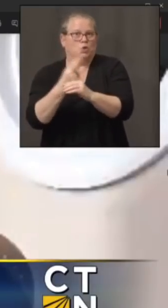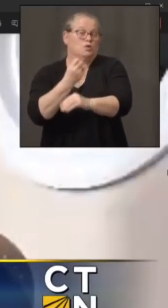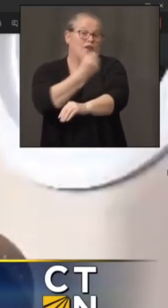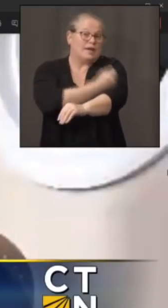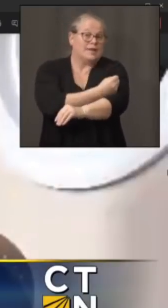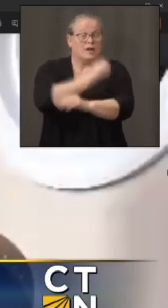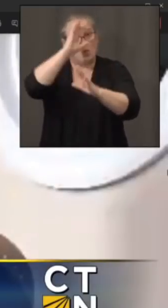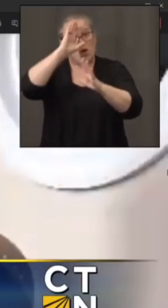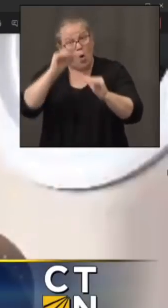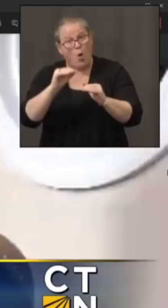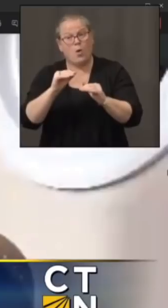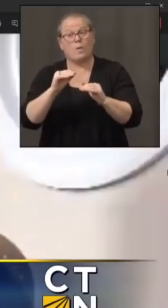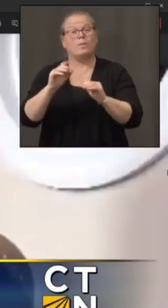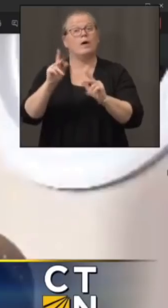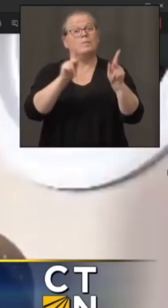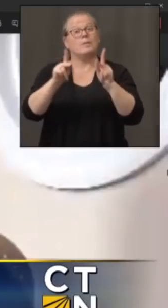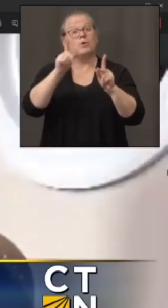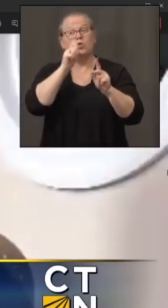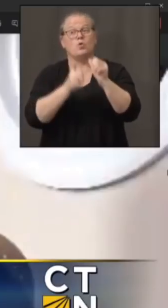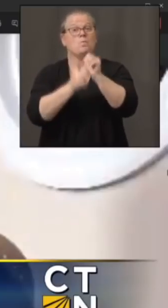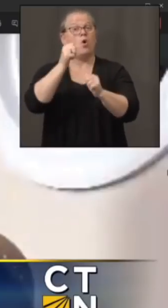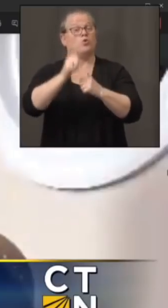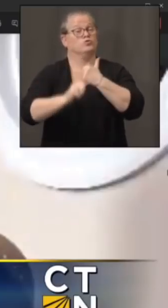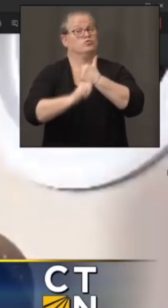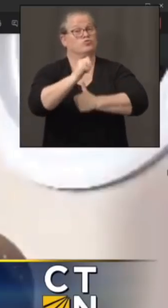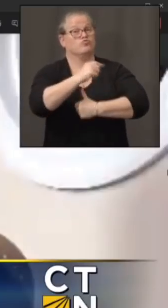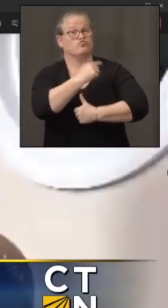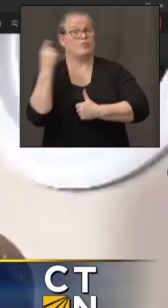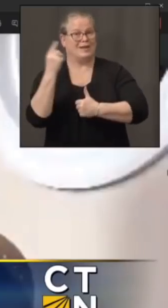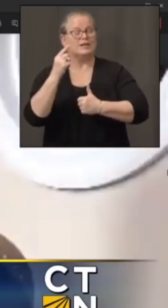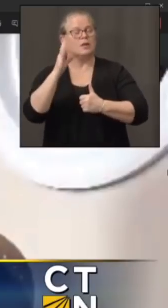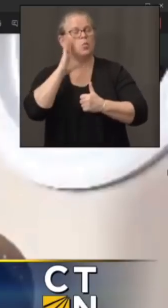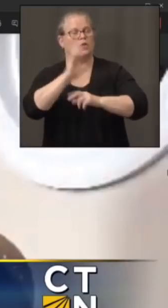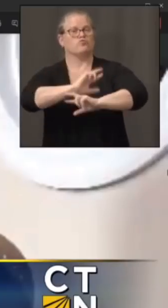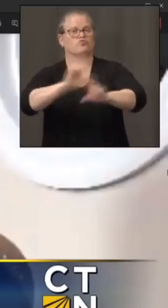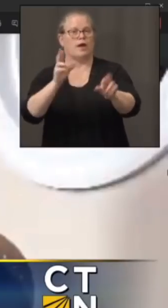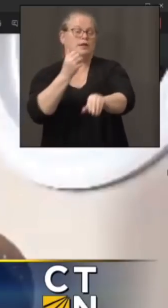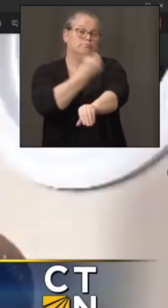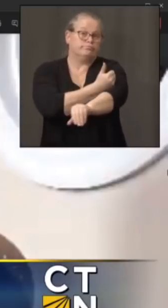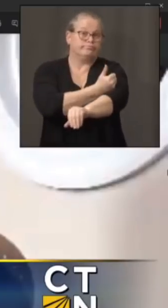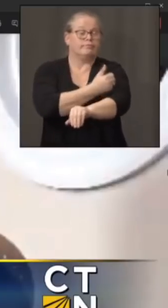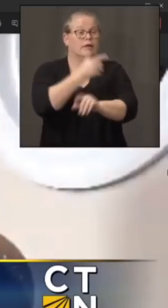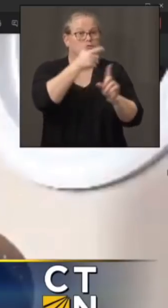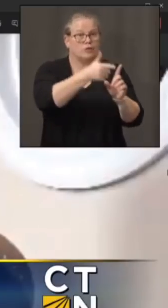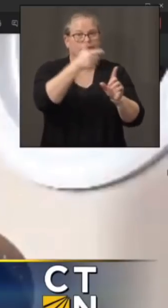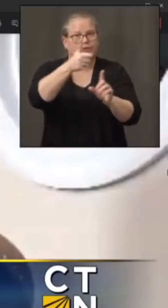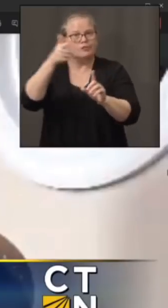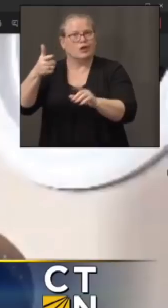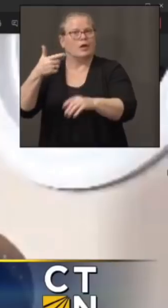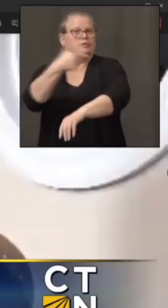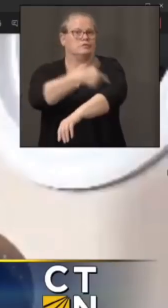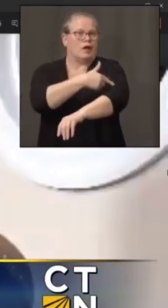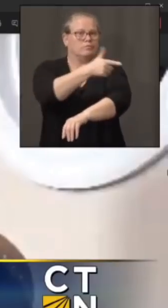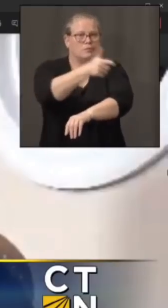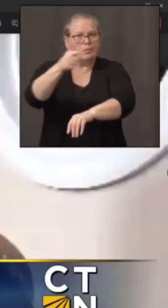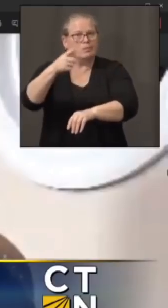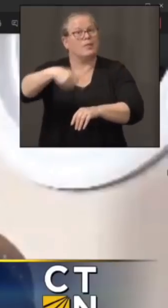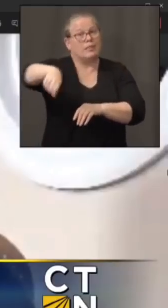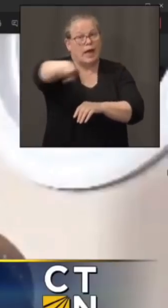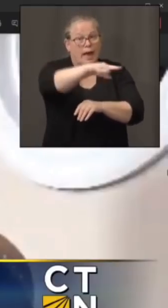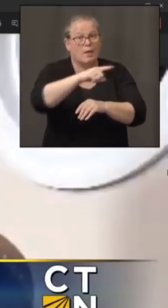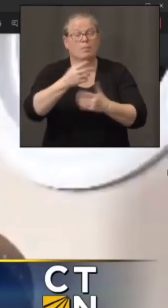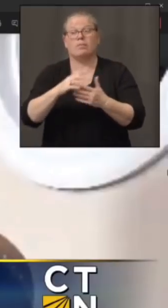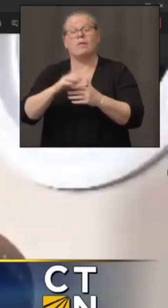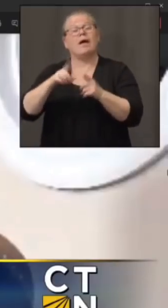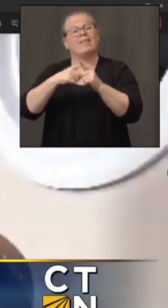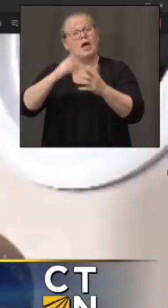to high-risk populations and successively making available to broader and broader populations until we're ready to mass inoculate the population generally, which is